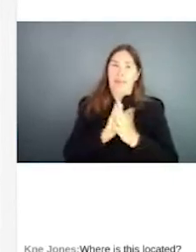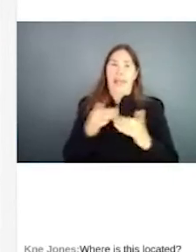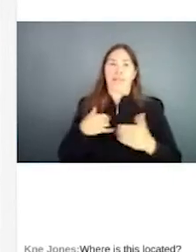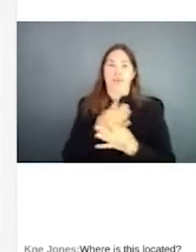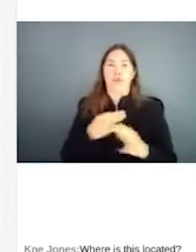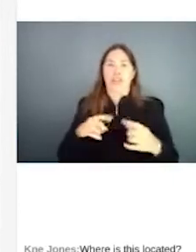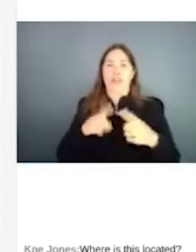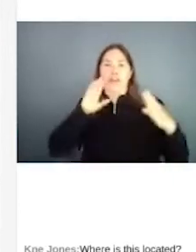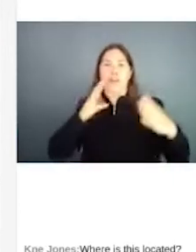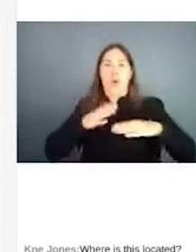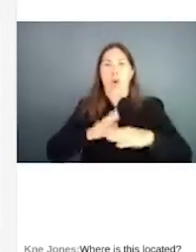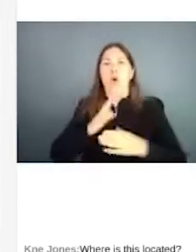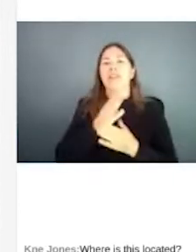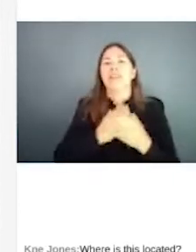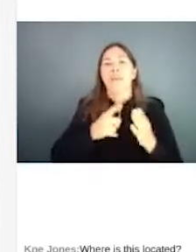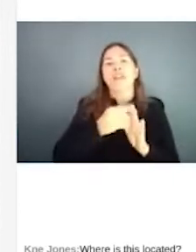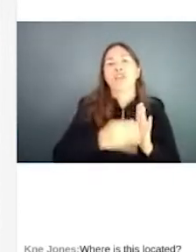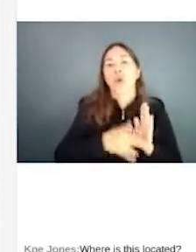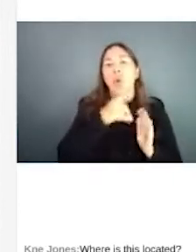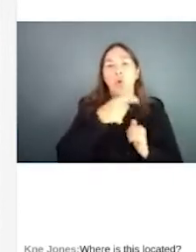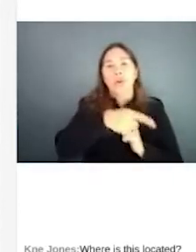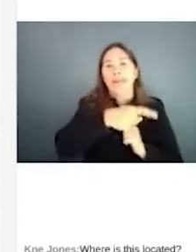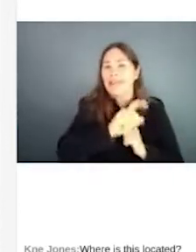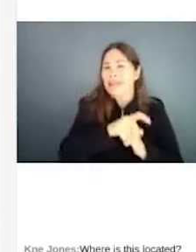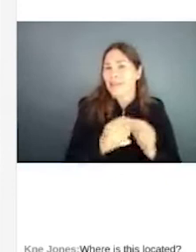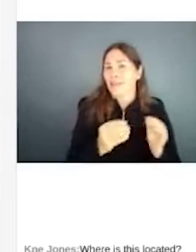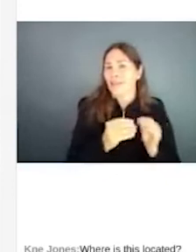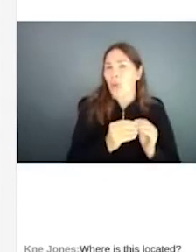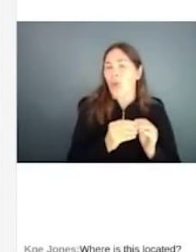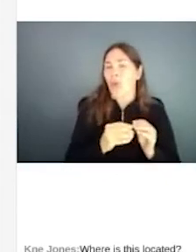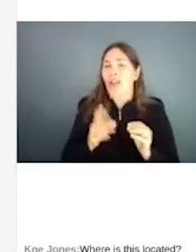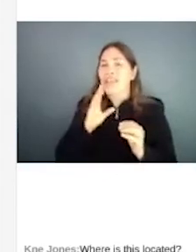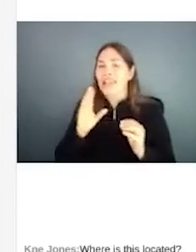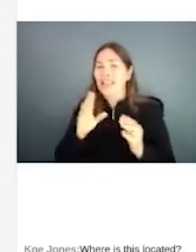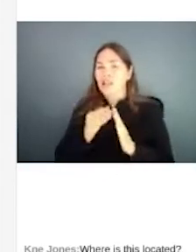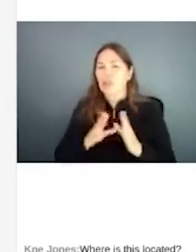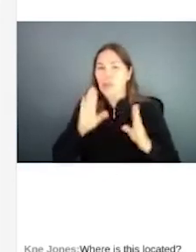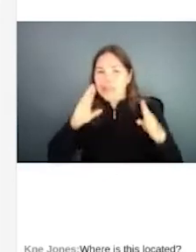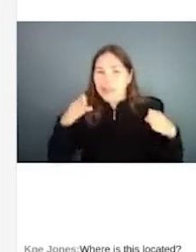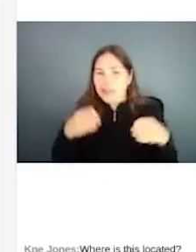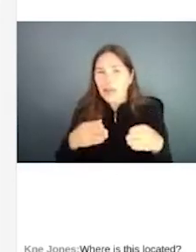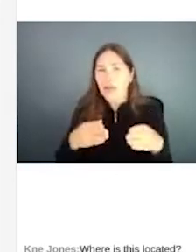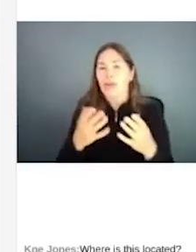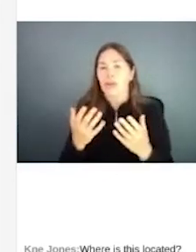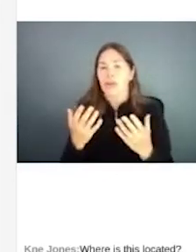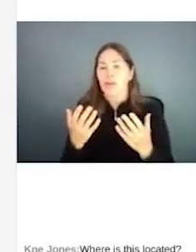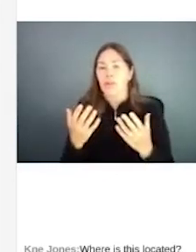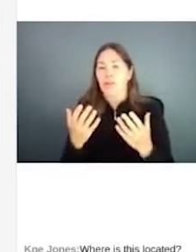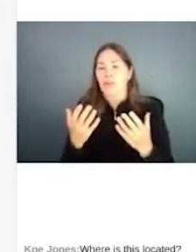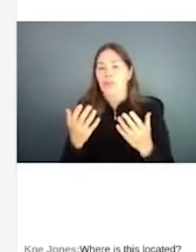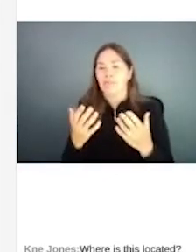focus on those students. And so it's a very student-centered sort of